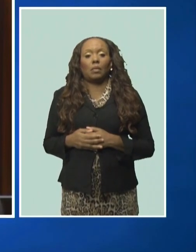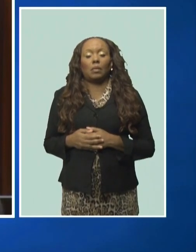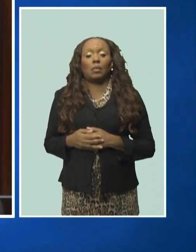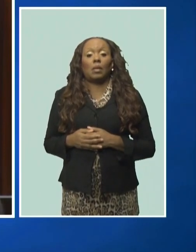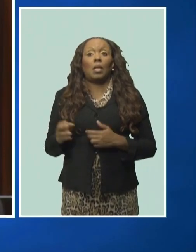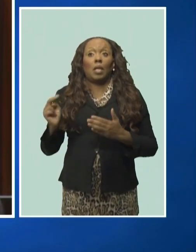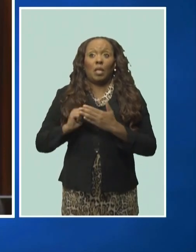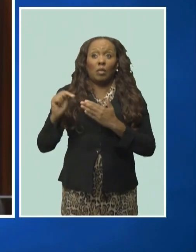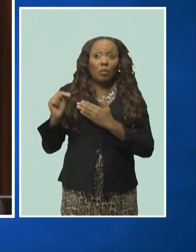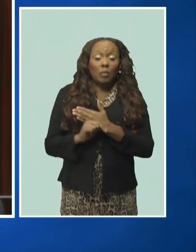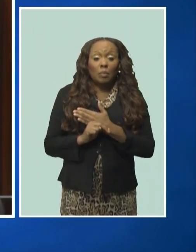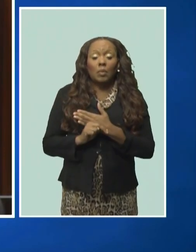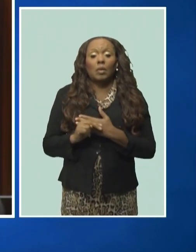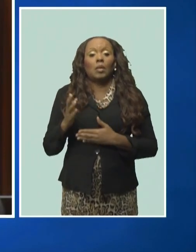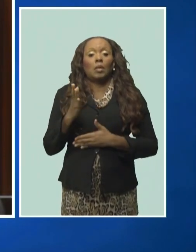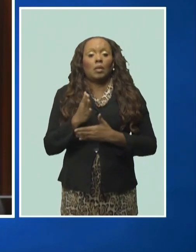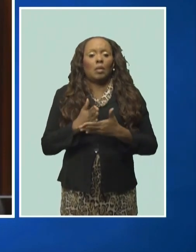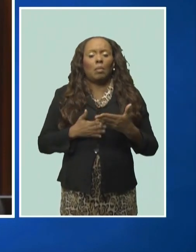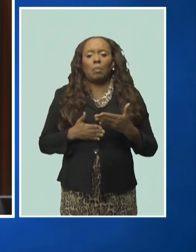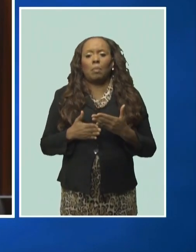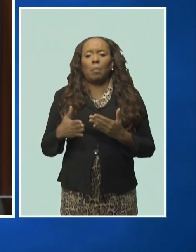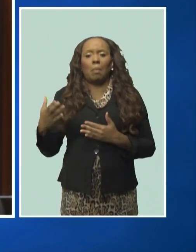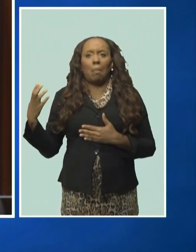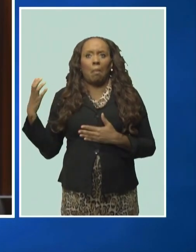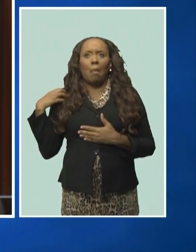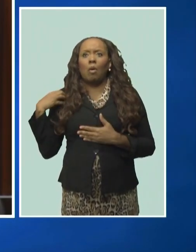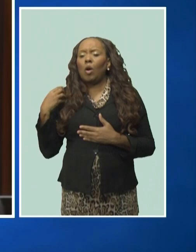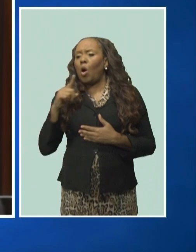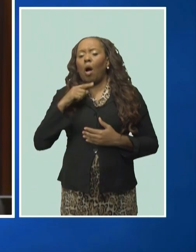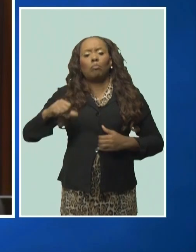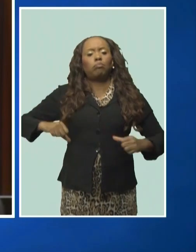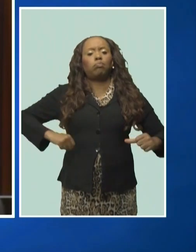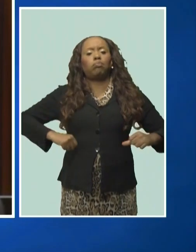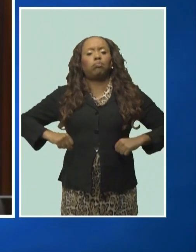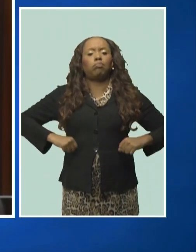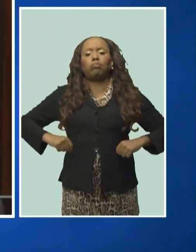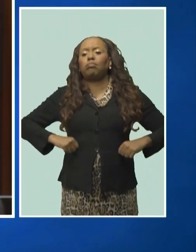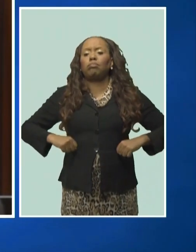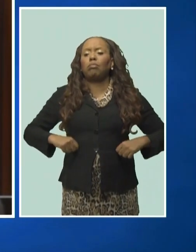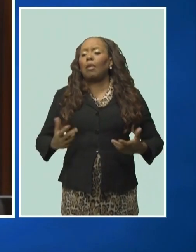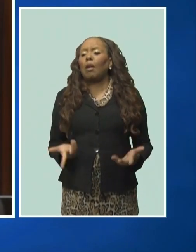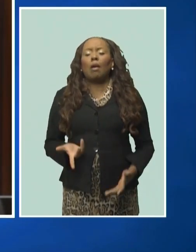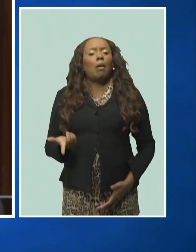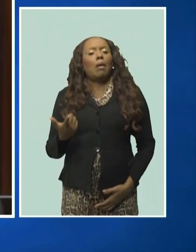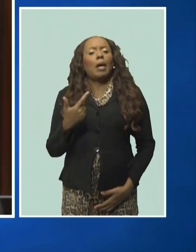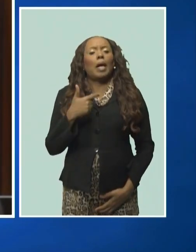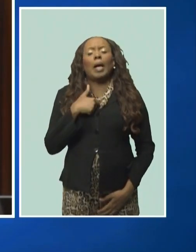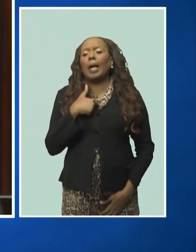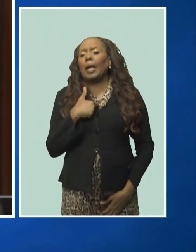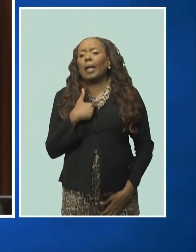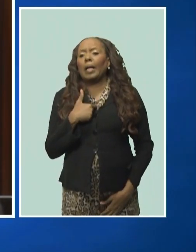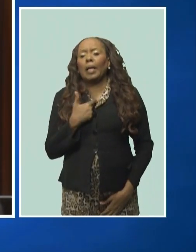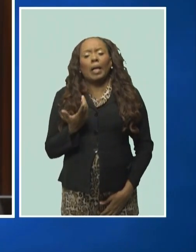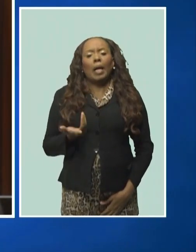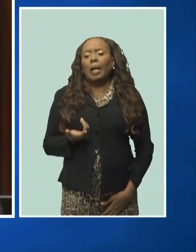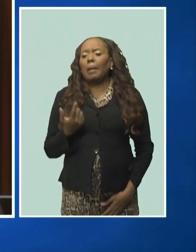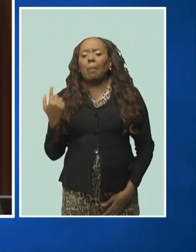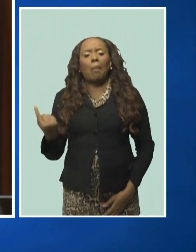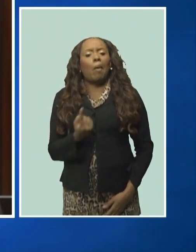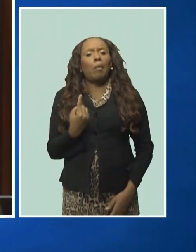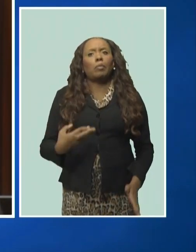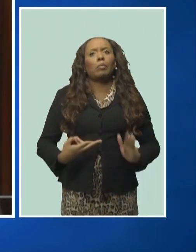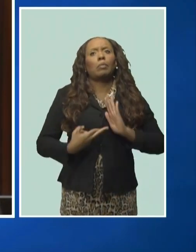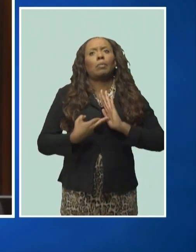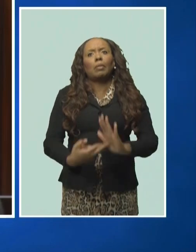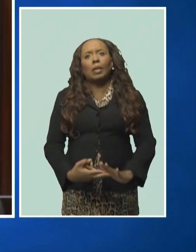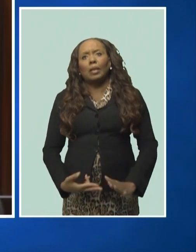around, are pomposetting that they are so nationalistic, they are so patriotic,